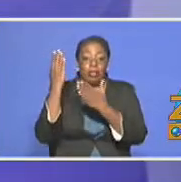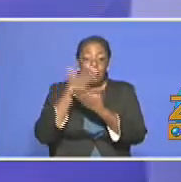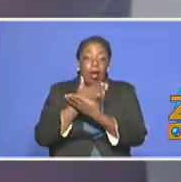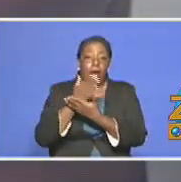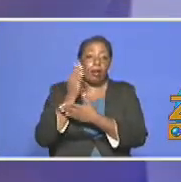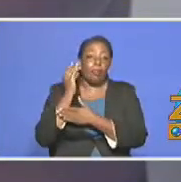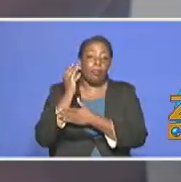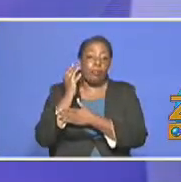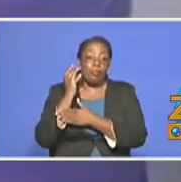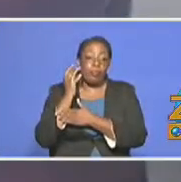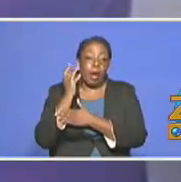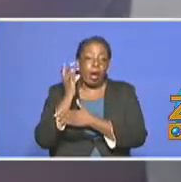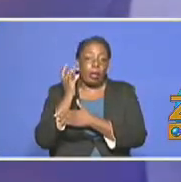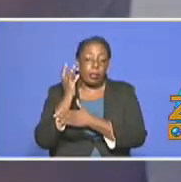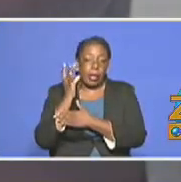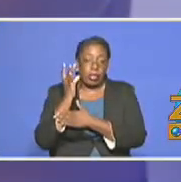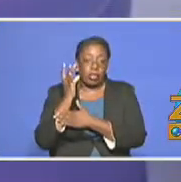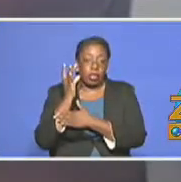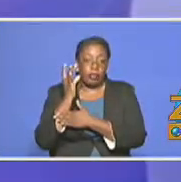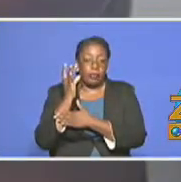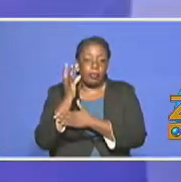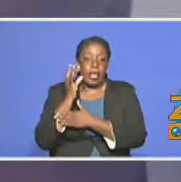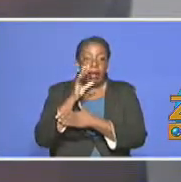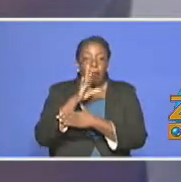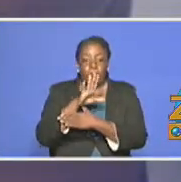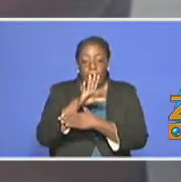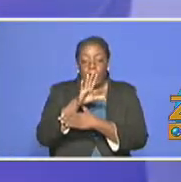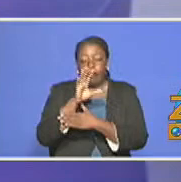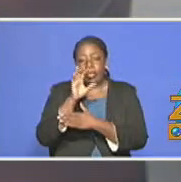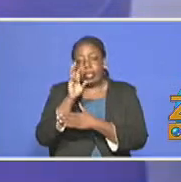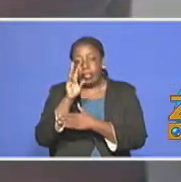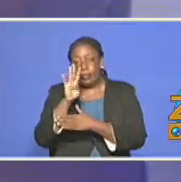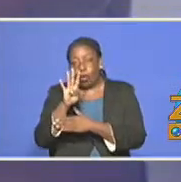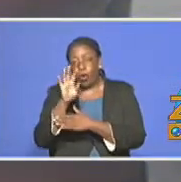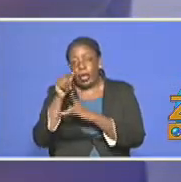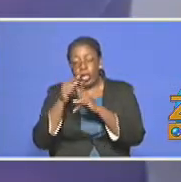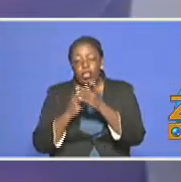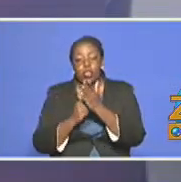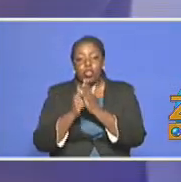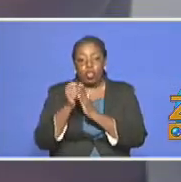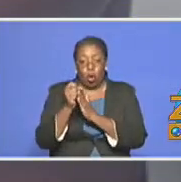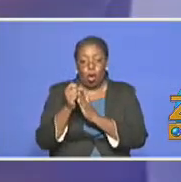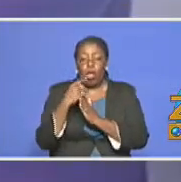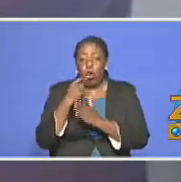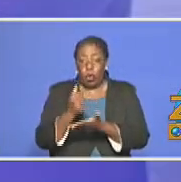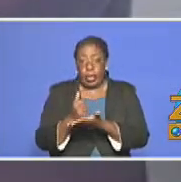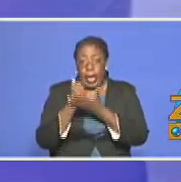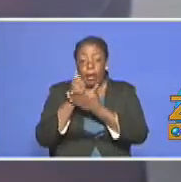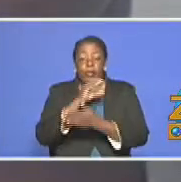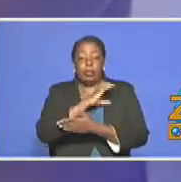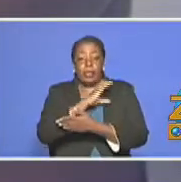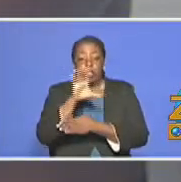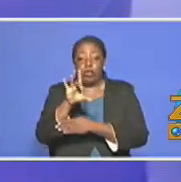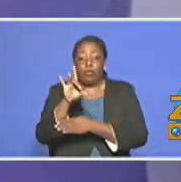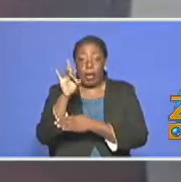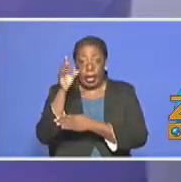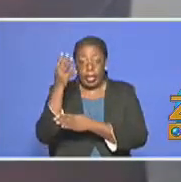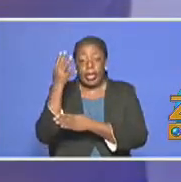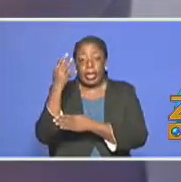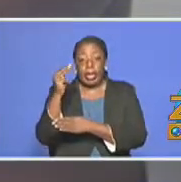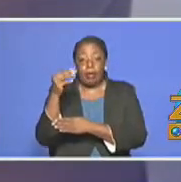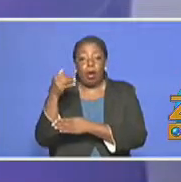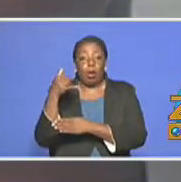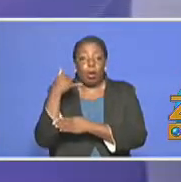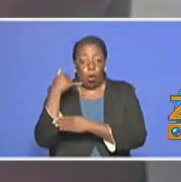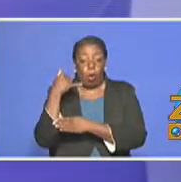5 feet 10 inches tall and slim build. Anyone who can help the police or family members find the young man should